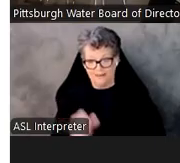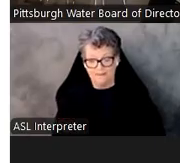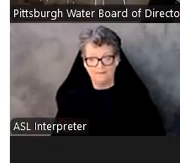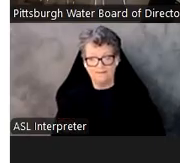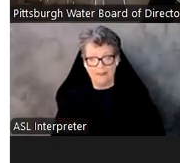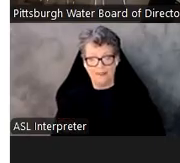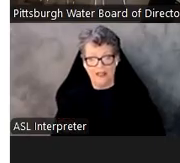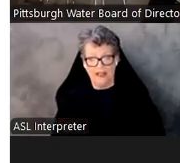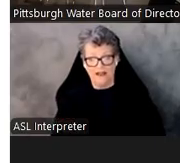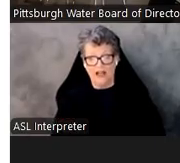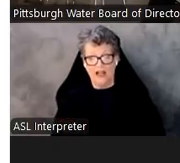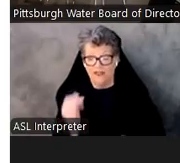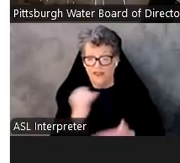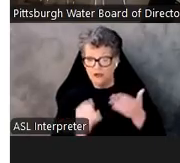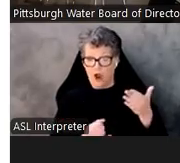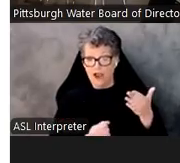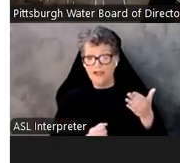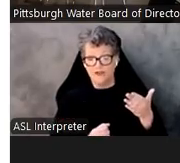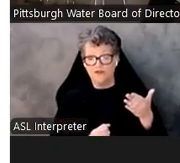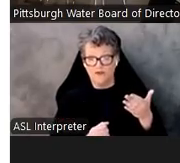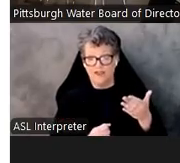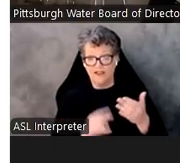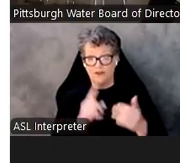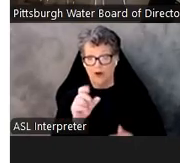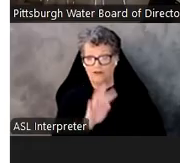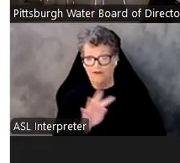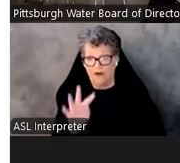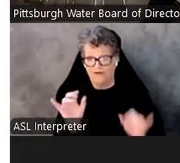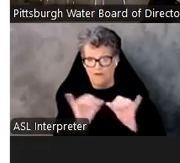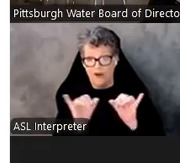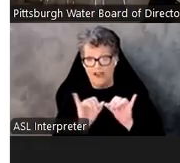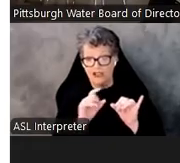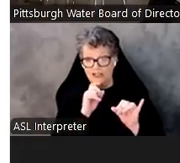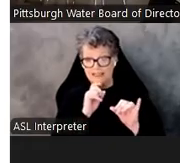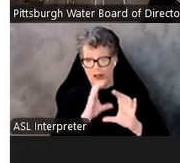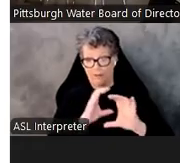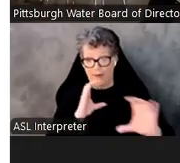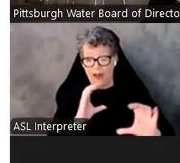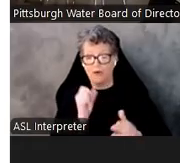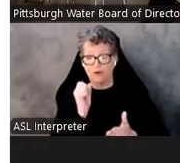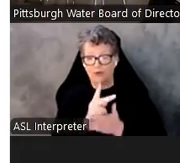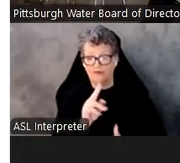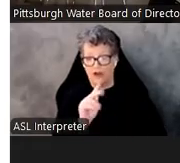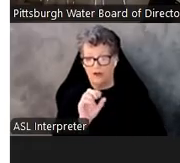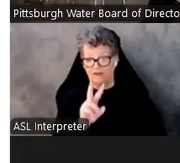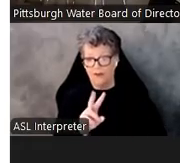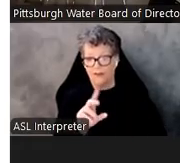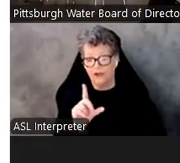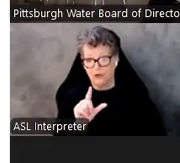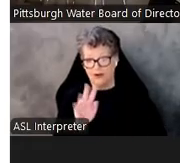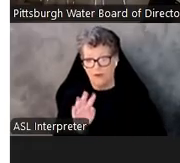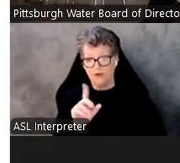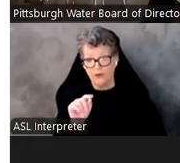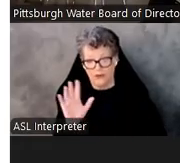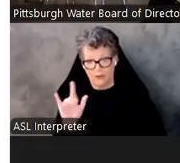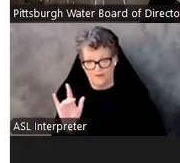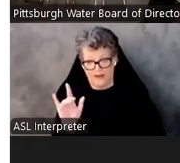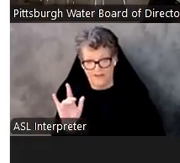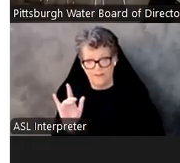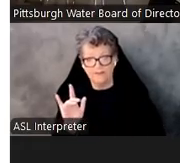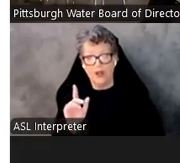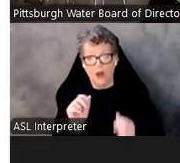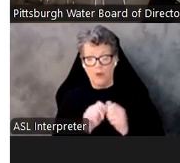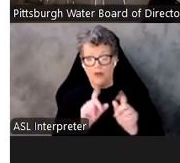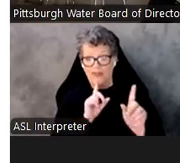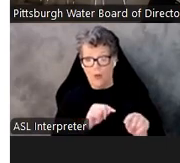shop drawings for the fabricated 144-inch steel pipe were approved on November 24th, 2025, with the order